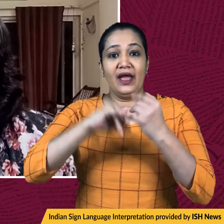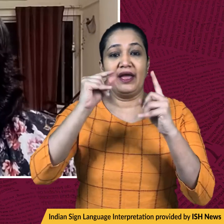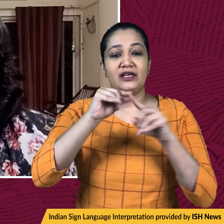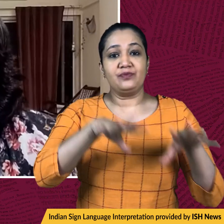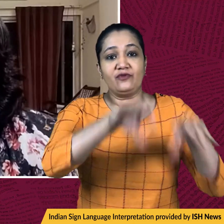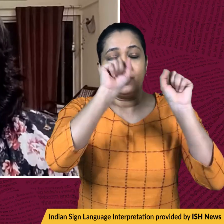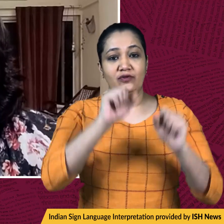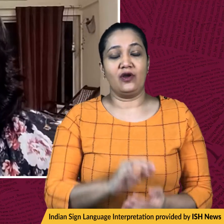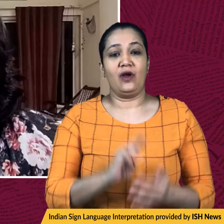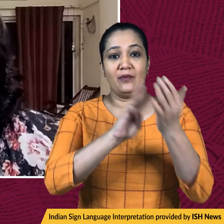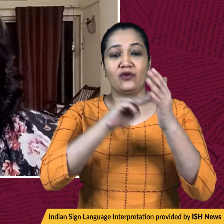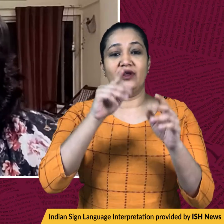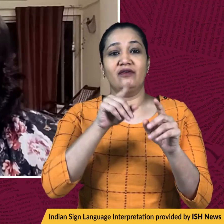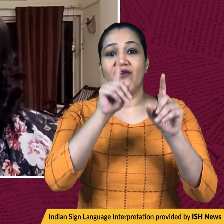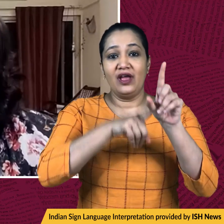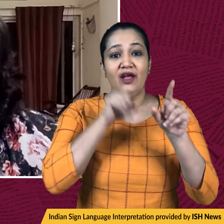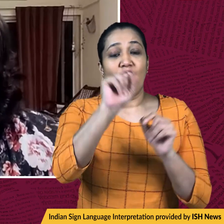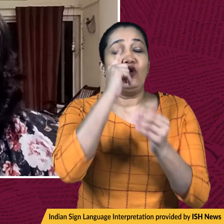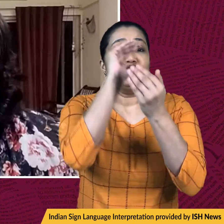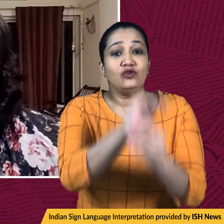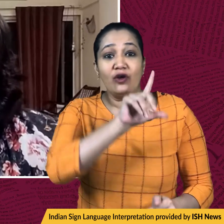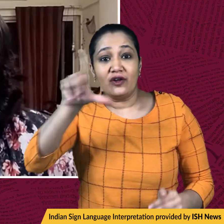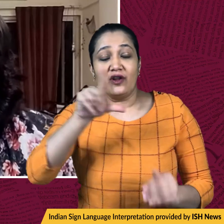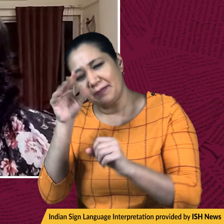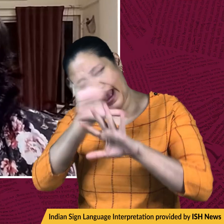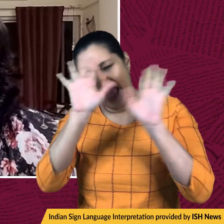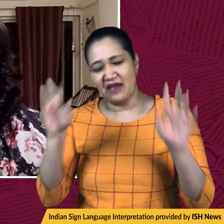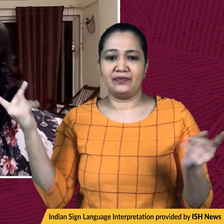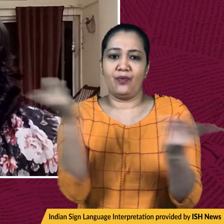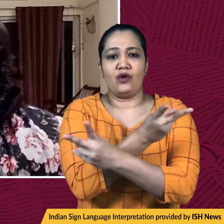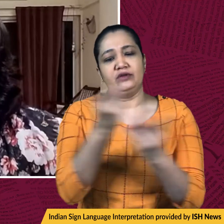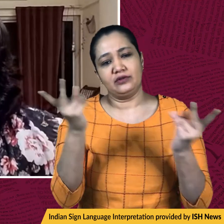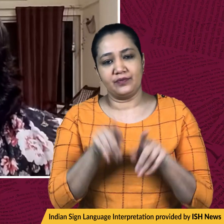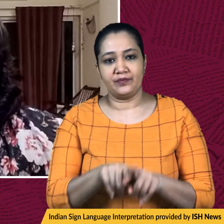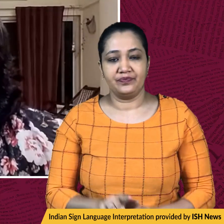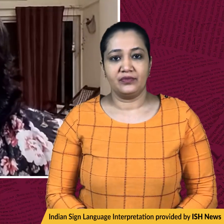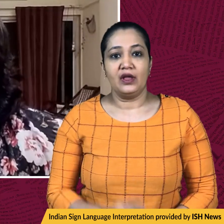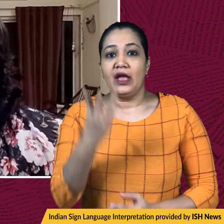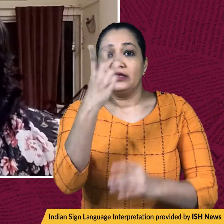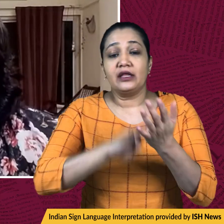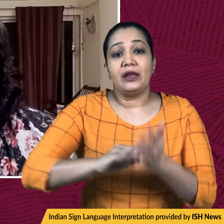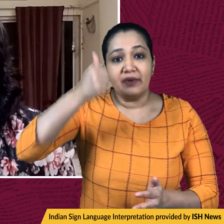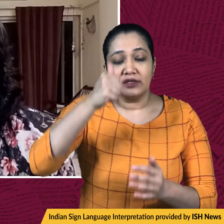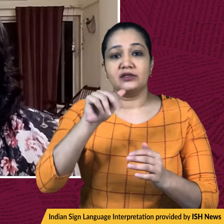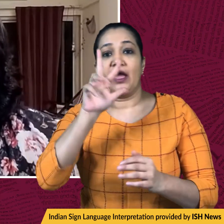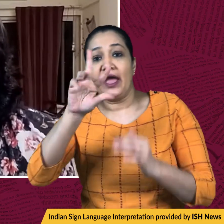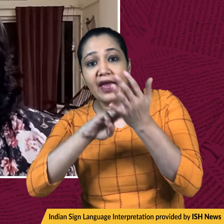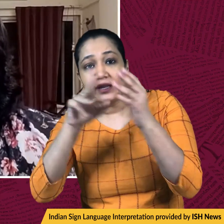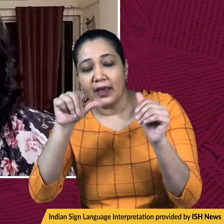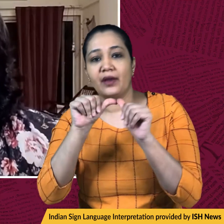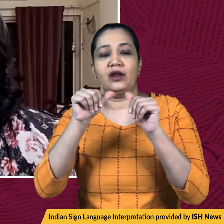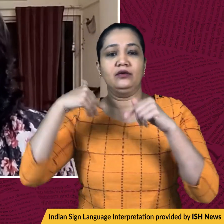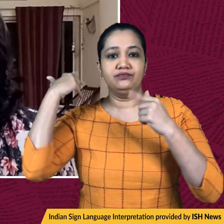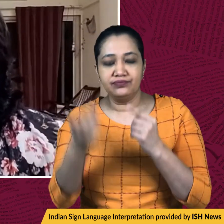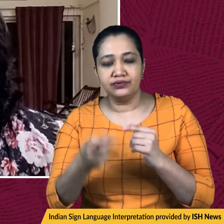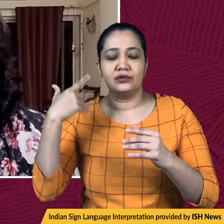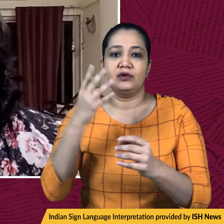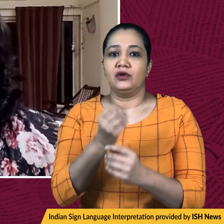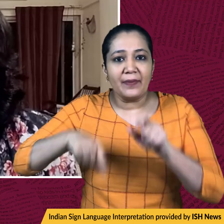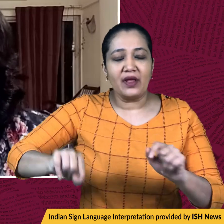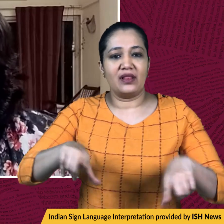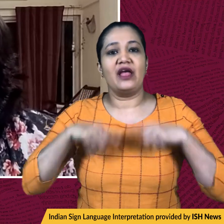under several sections with regards to the speeches that he made on the 13th of December 2019.